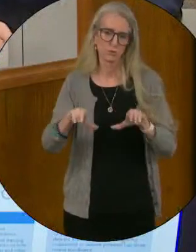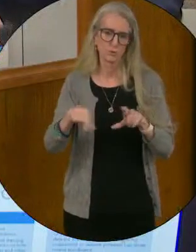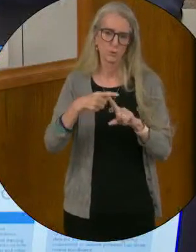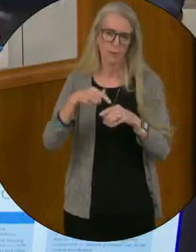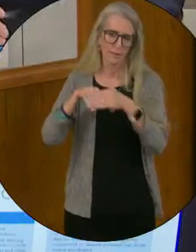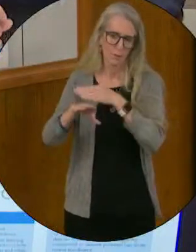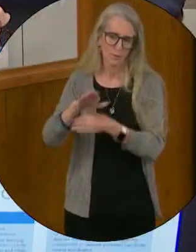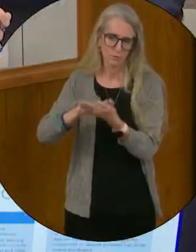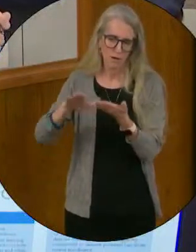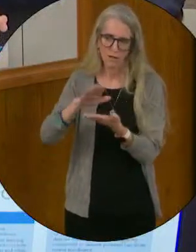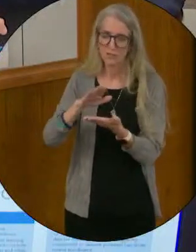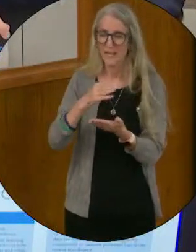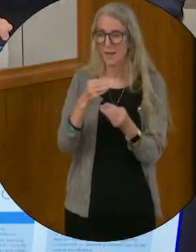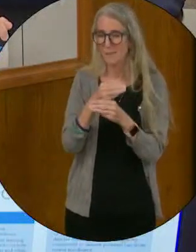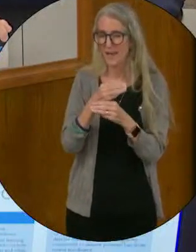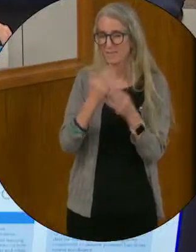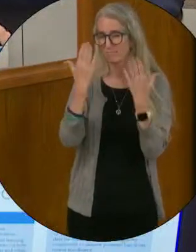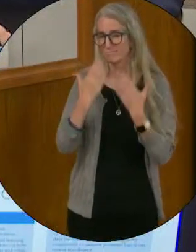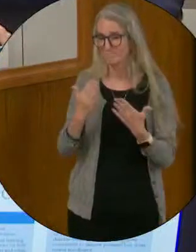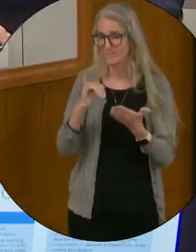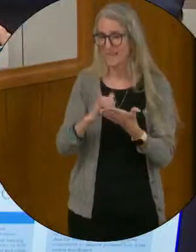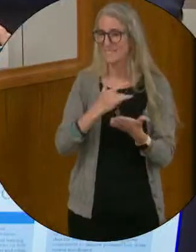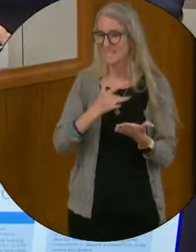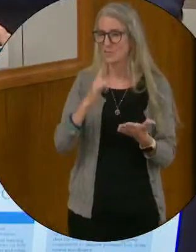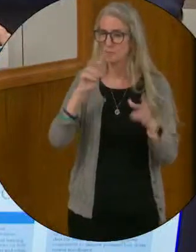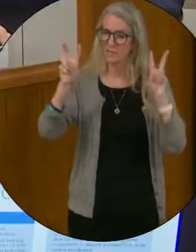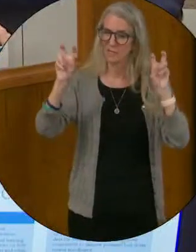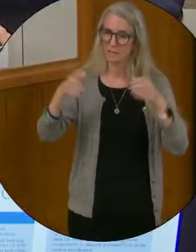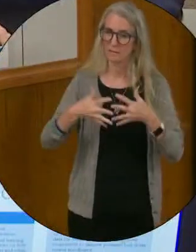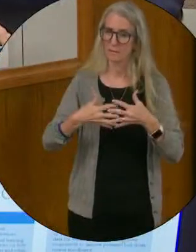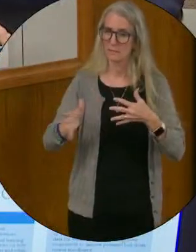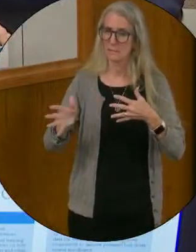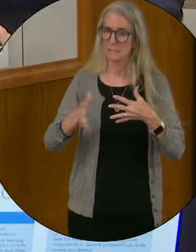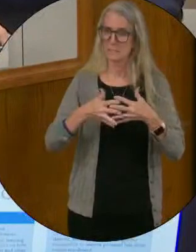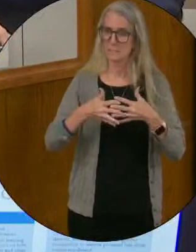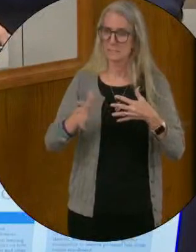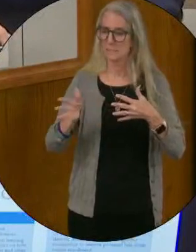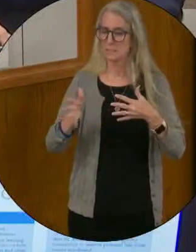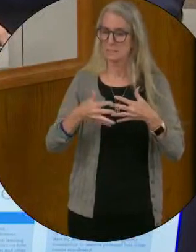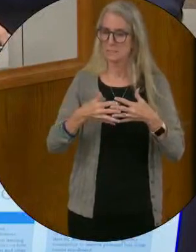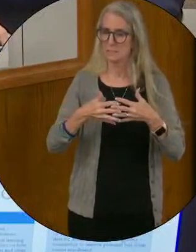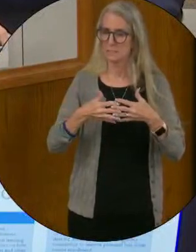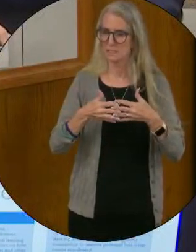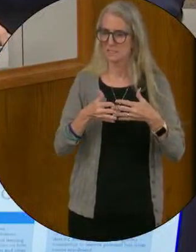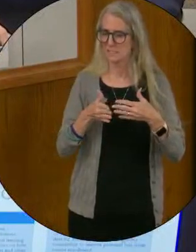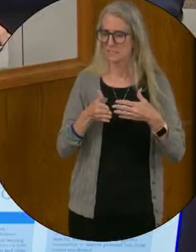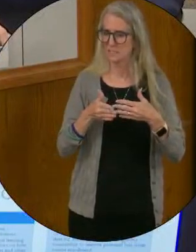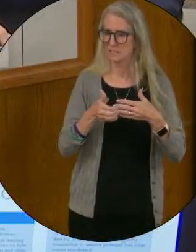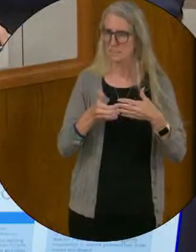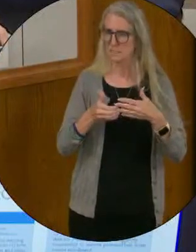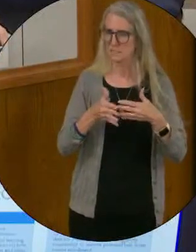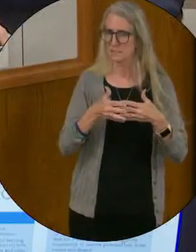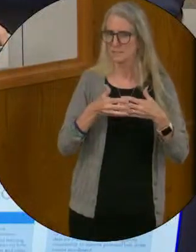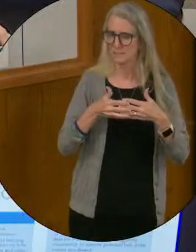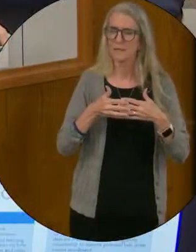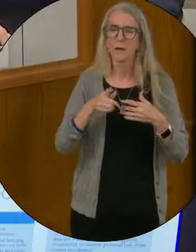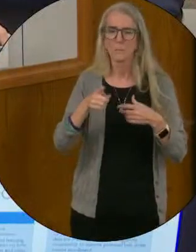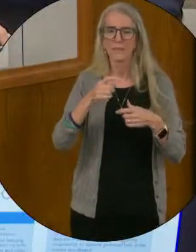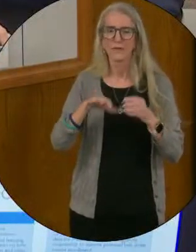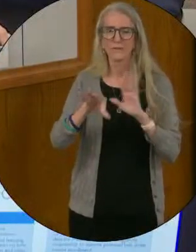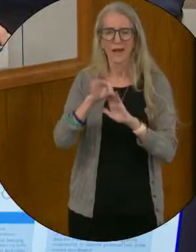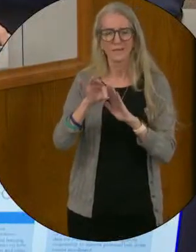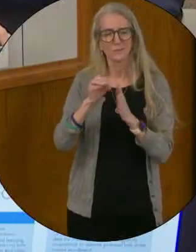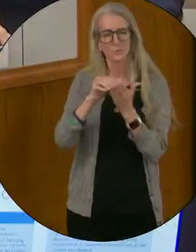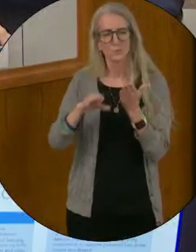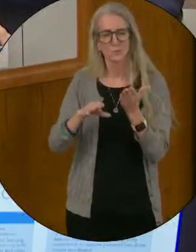math, unfortunately, tends to be that gatekeeper. So what they're finding is a lot of students are self-electing to be in those co-requisite courses so